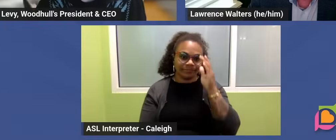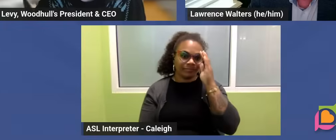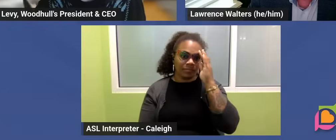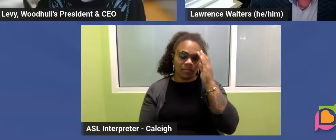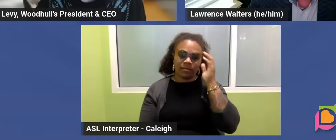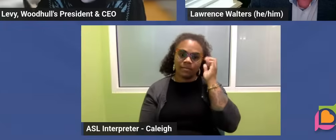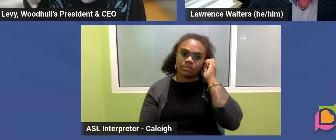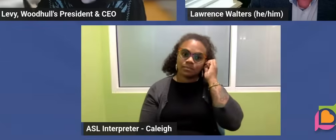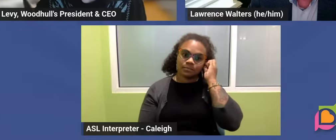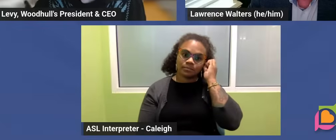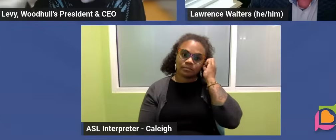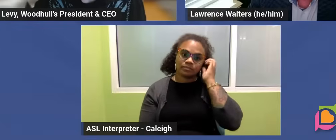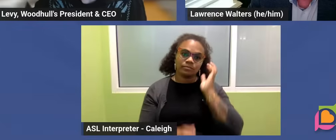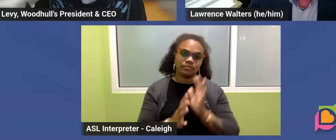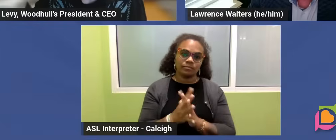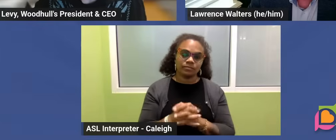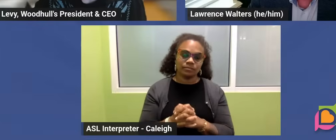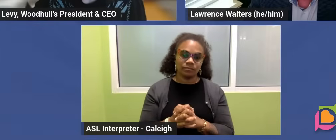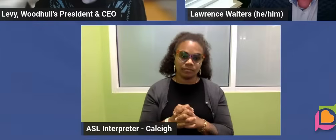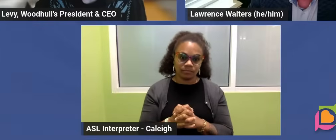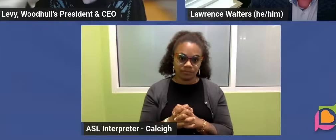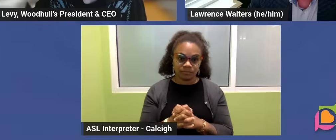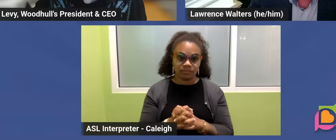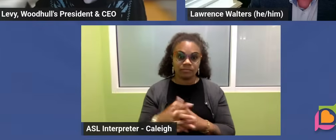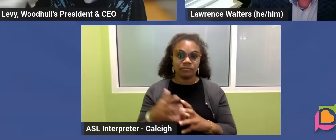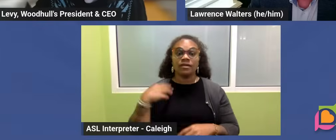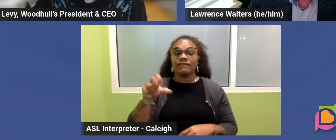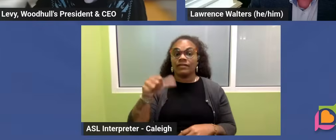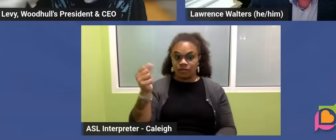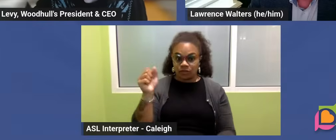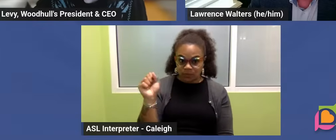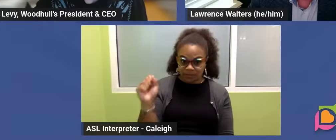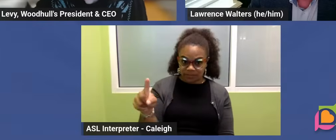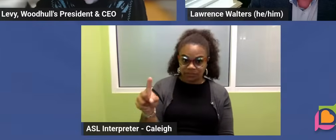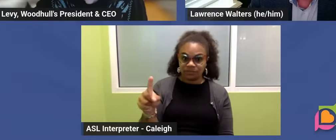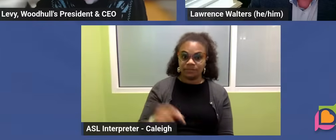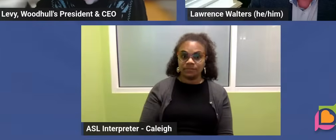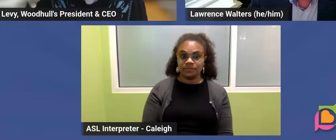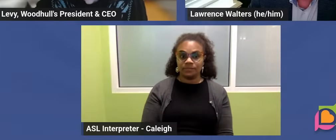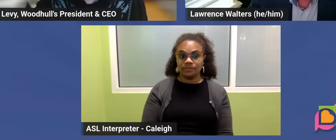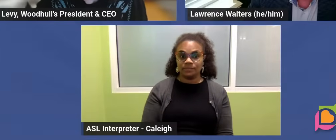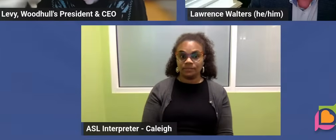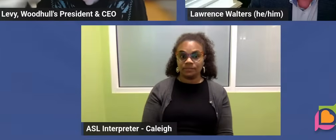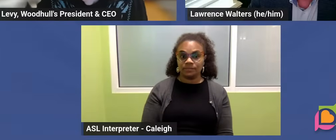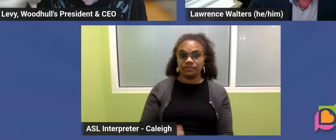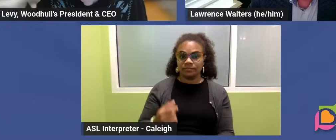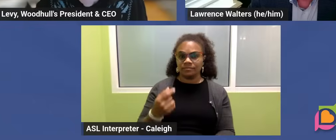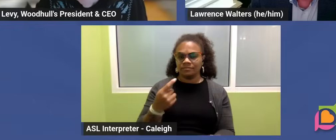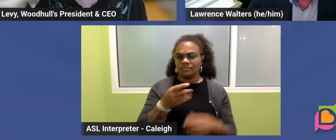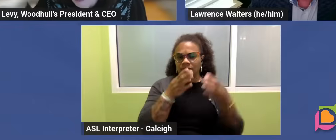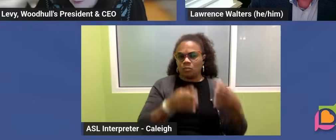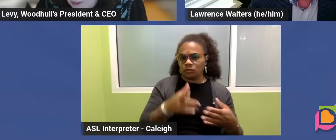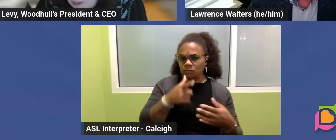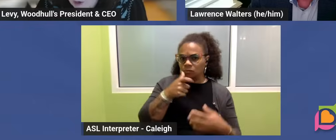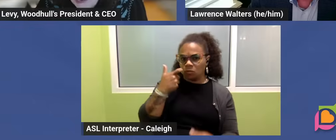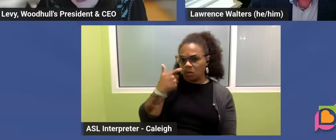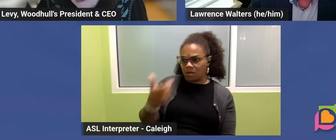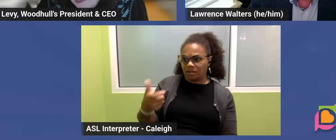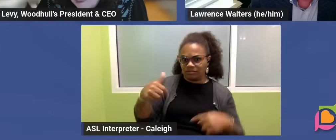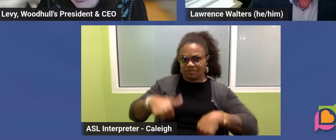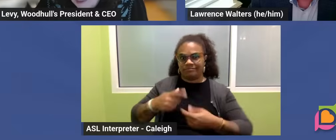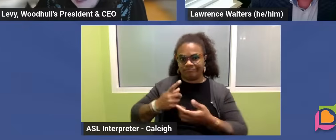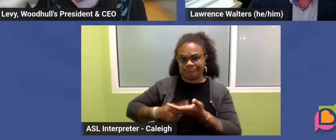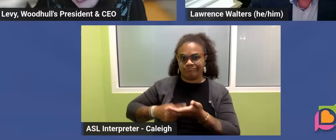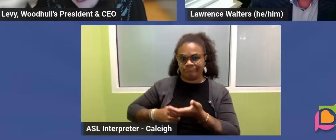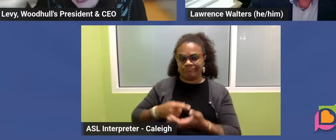So I do have a question from one of the viewers, but I wanted to go back